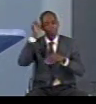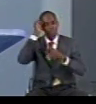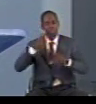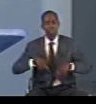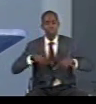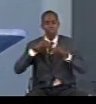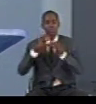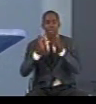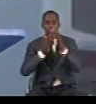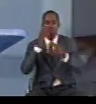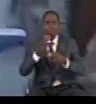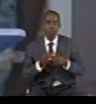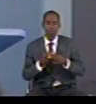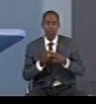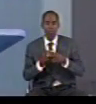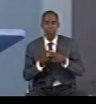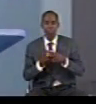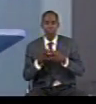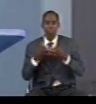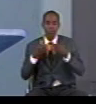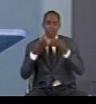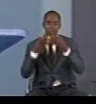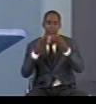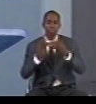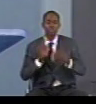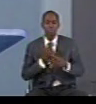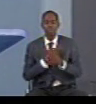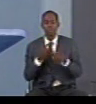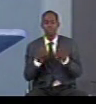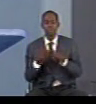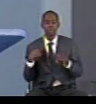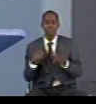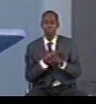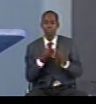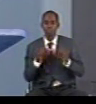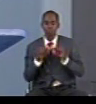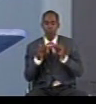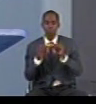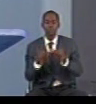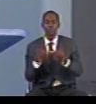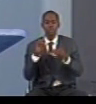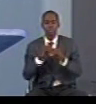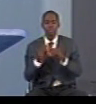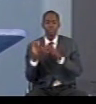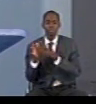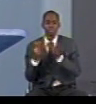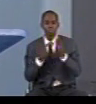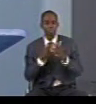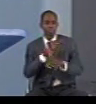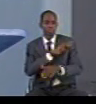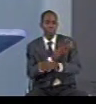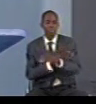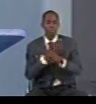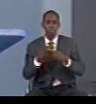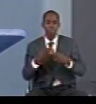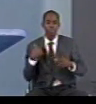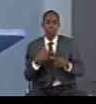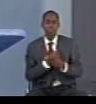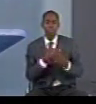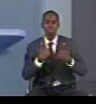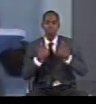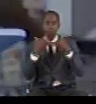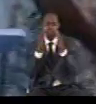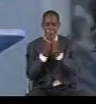name. Lead us as we continue. In Jesus' mighty name, we have prayed.